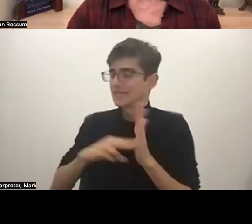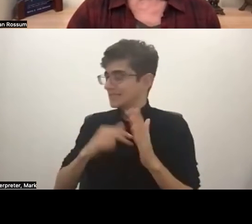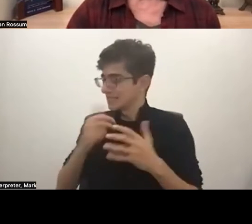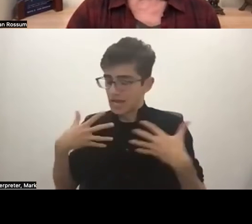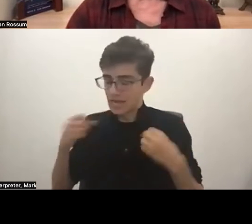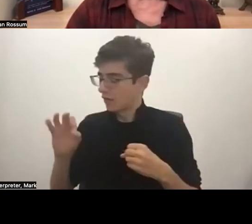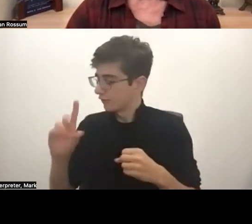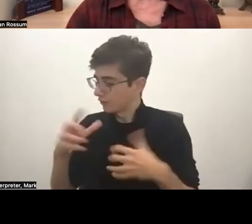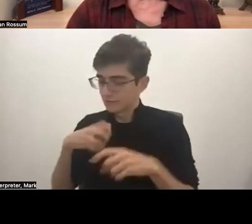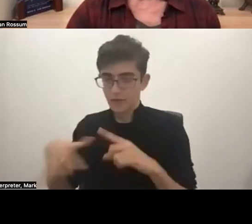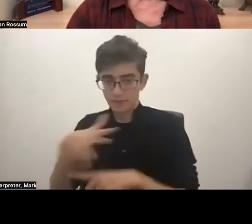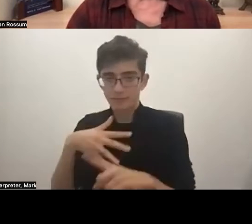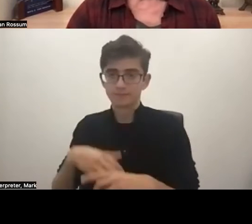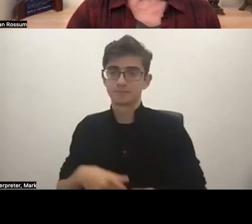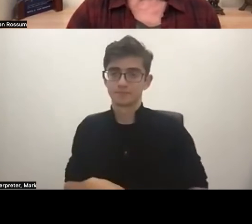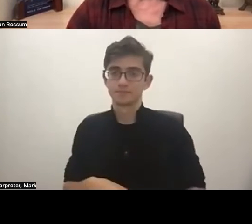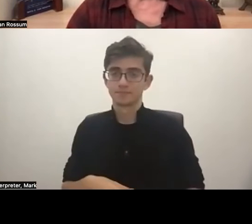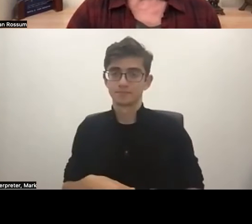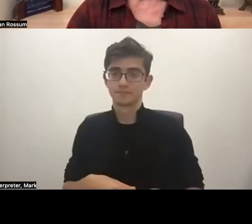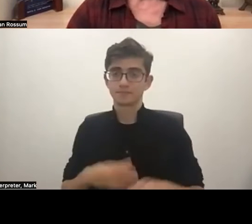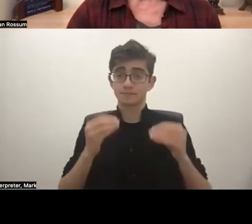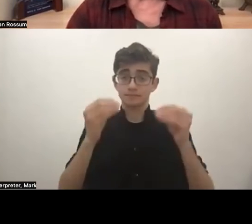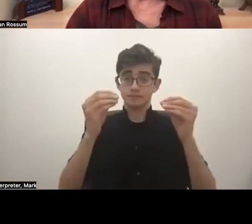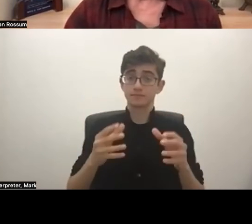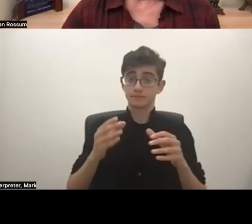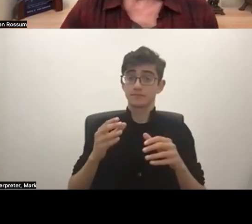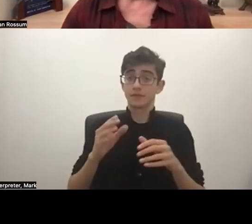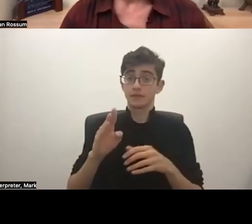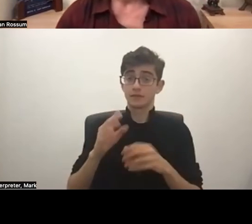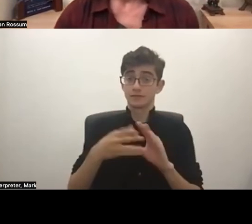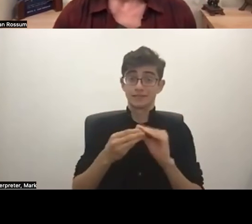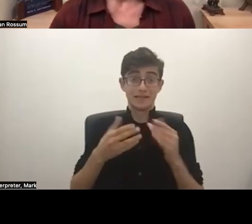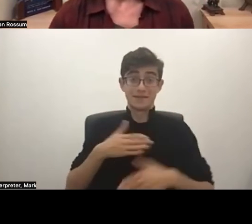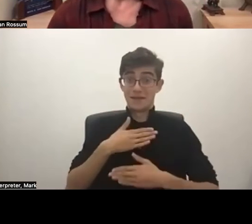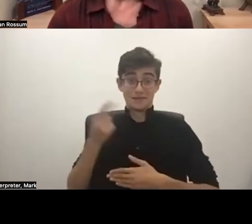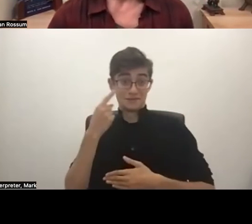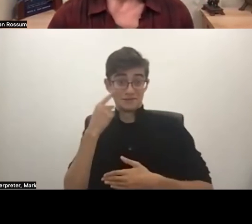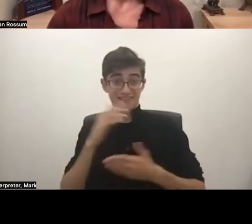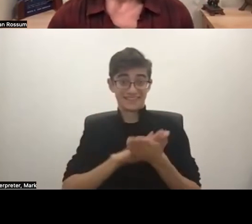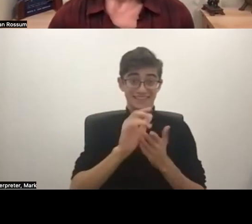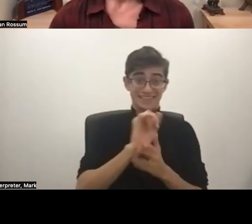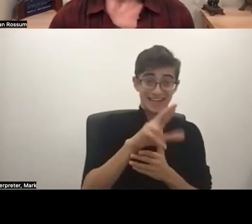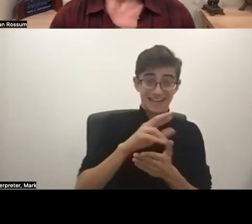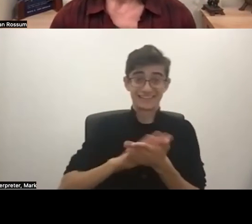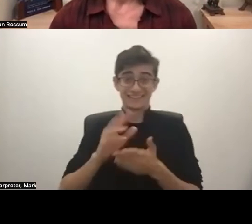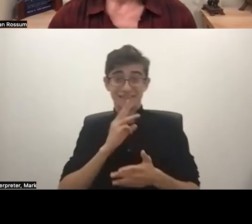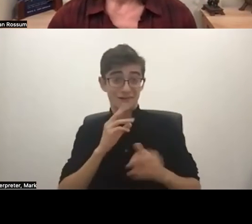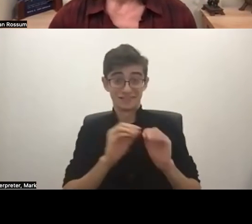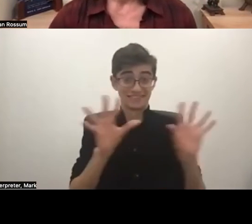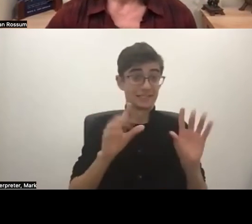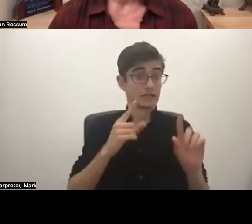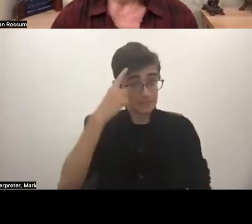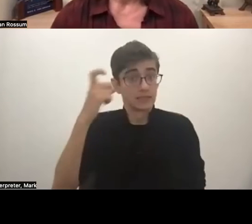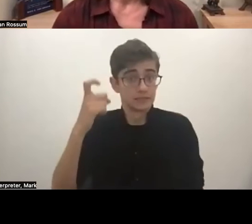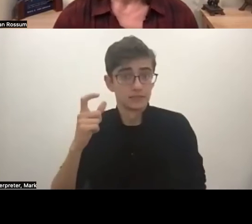I'm glad that you think that clean air and clean water are clear terms, because the debate in the state legislature